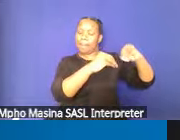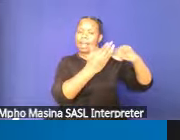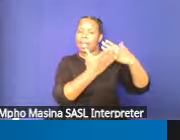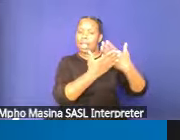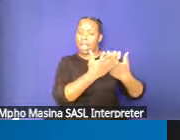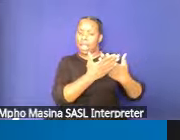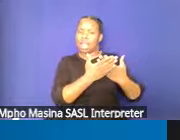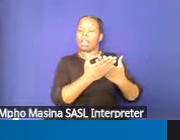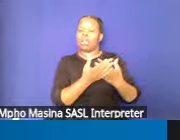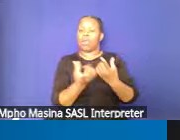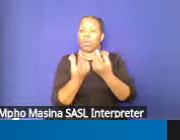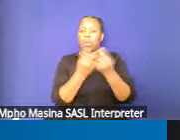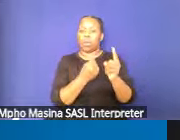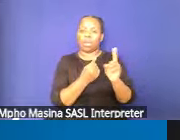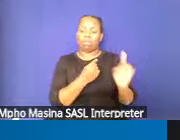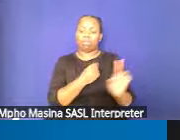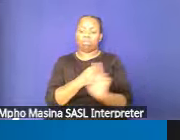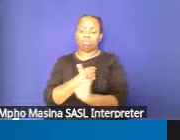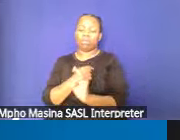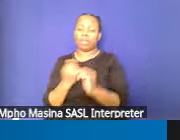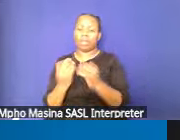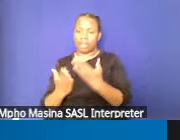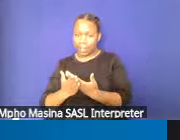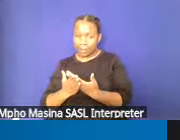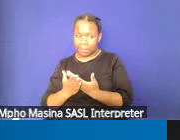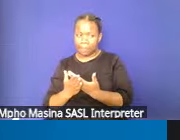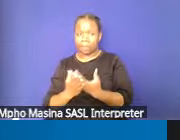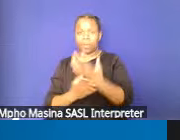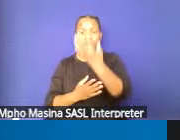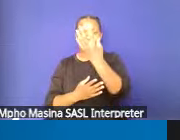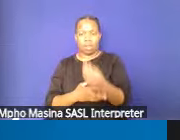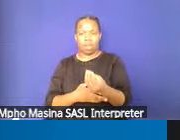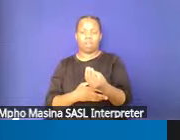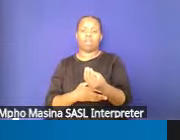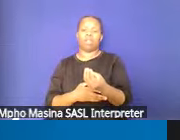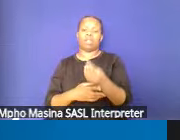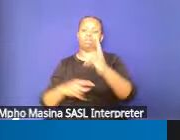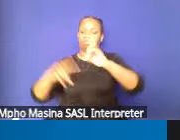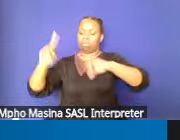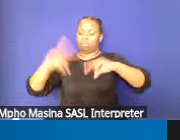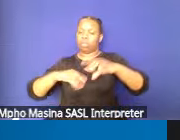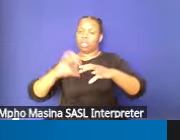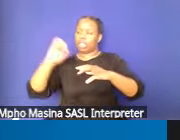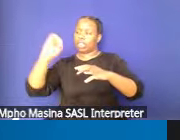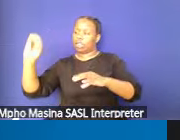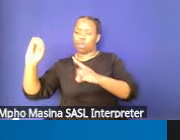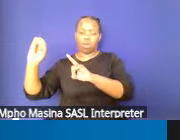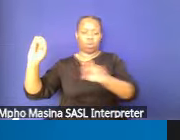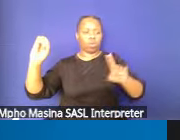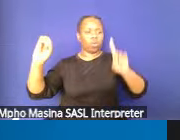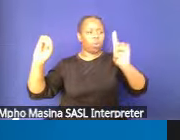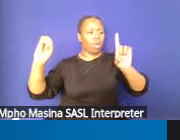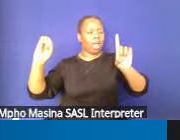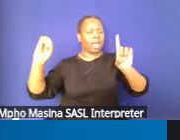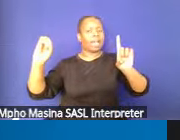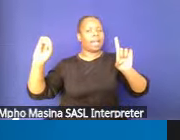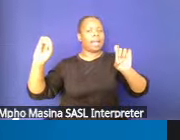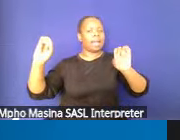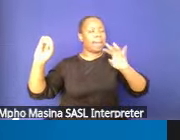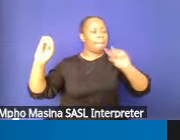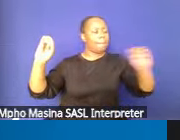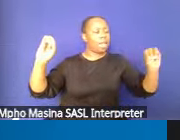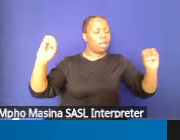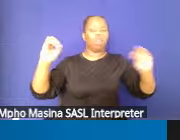thrive. So we've got threshold of 0 to 1 million, where we try to